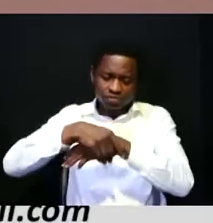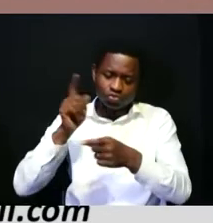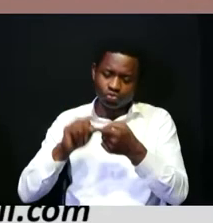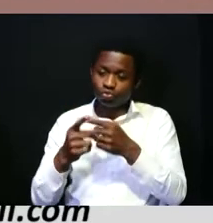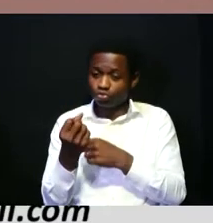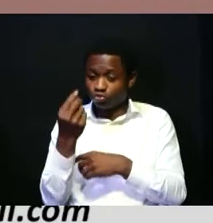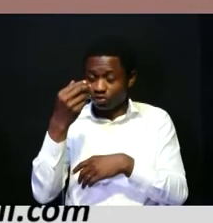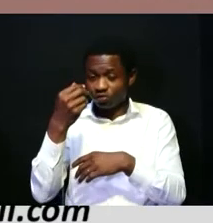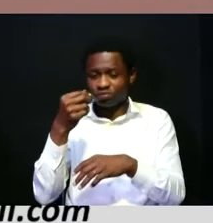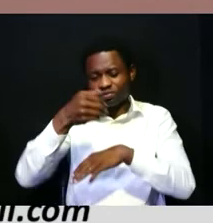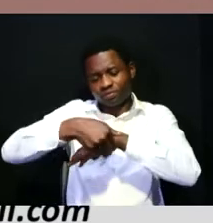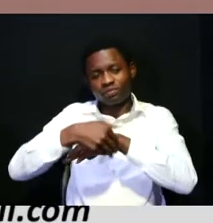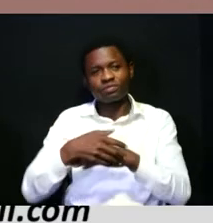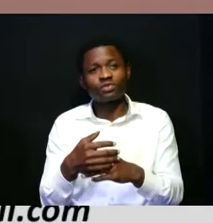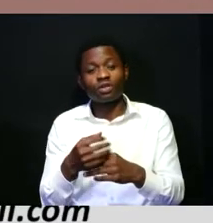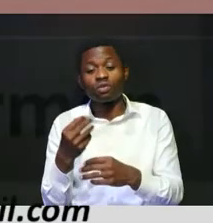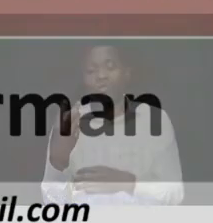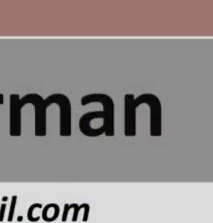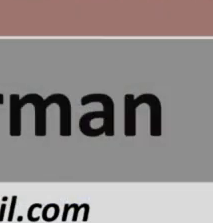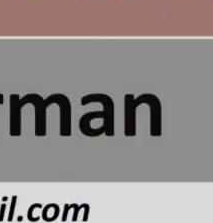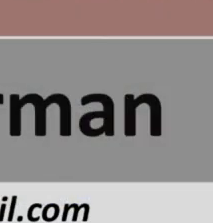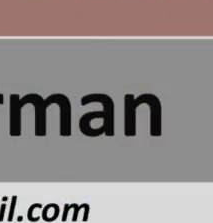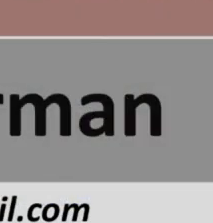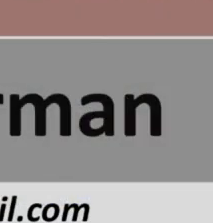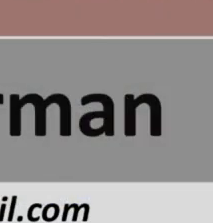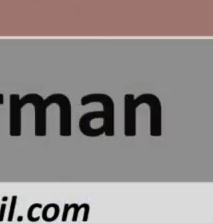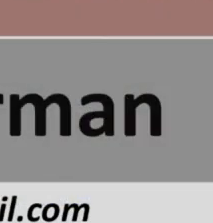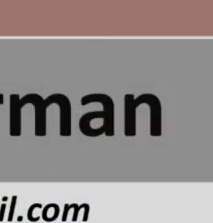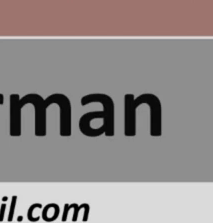And then Wednesday night, we'll also be here for Raw